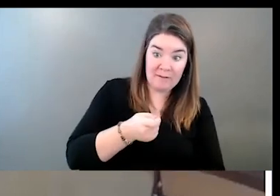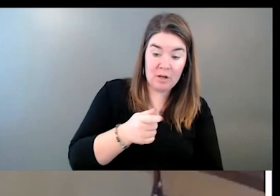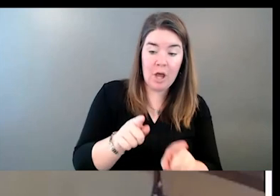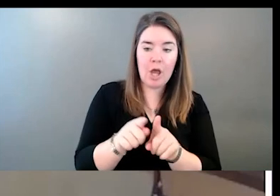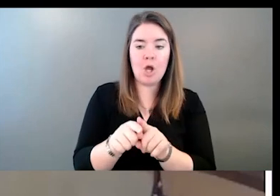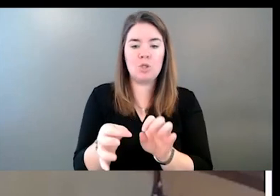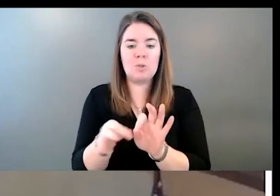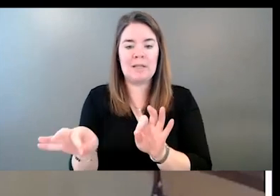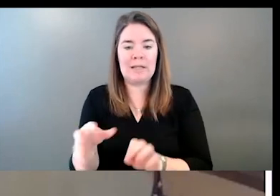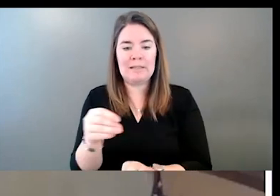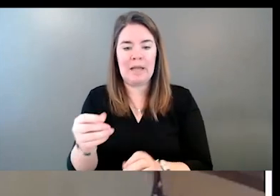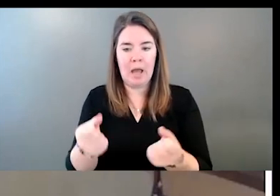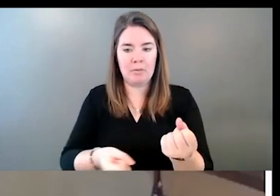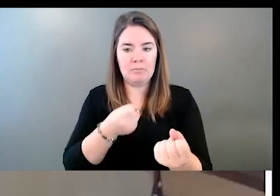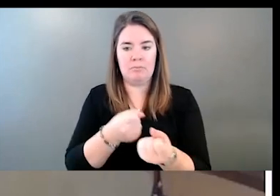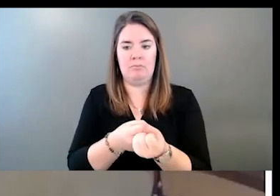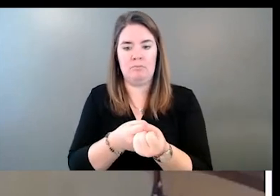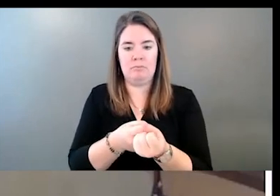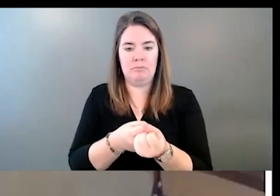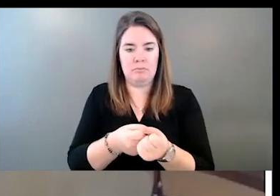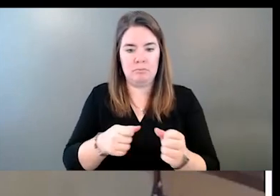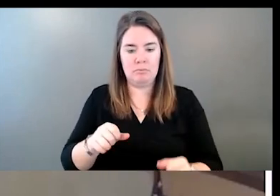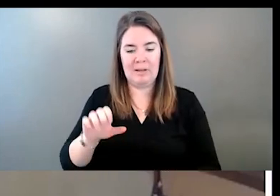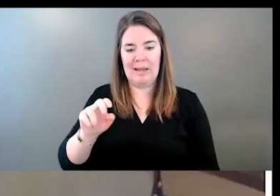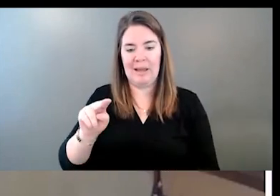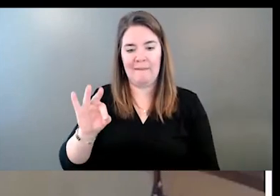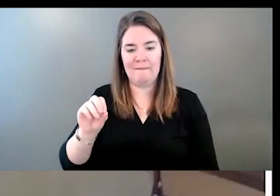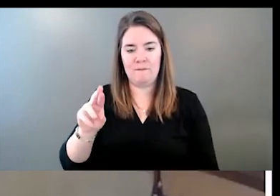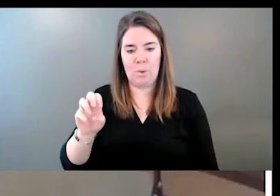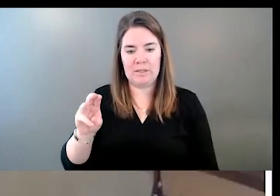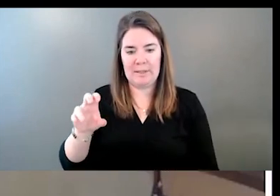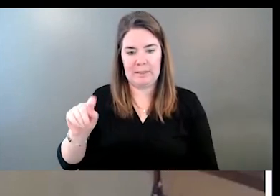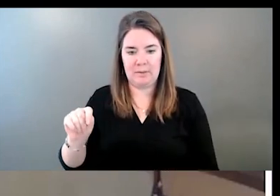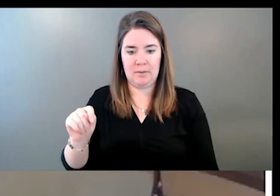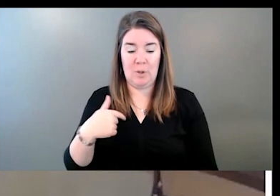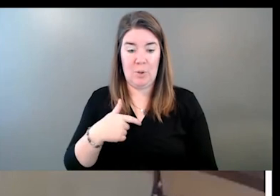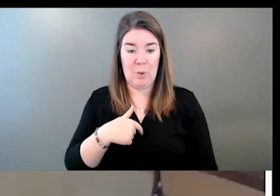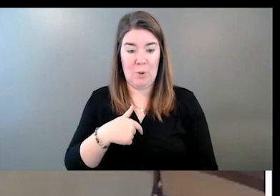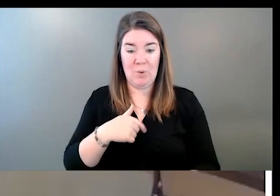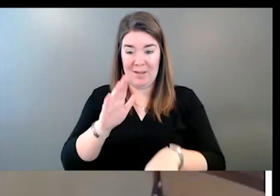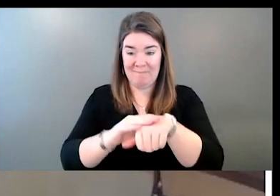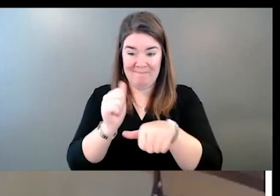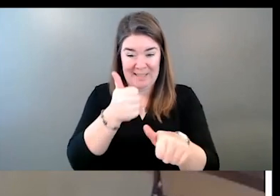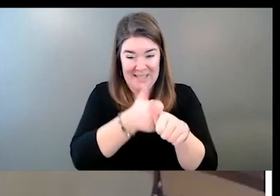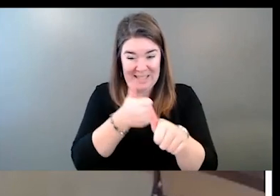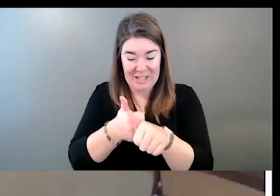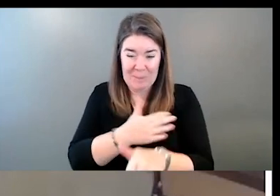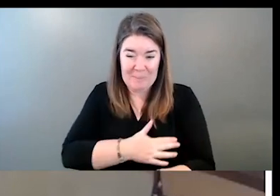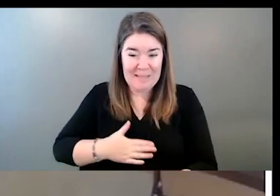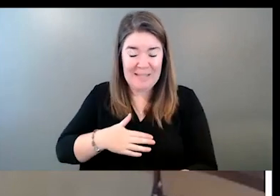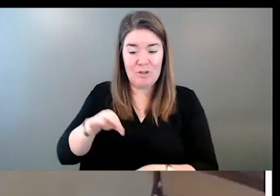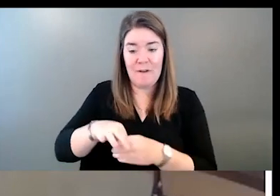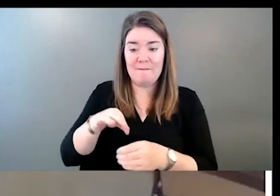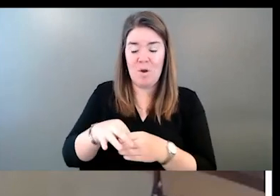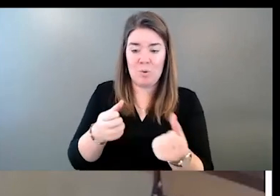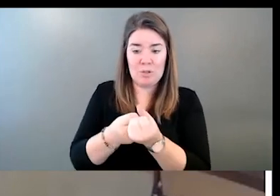and enforcement. We are calling on each of you to help. Legislators, vote to support safety and options